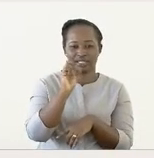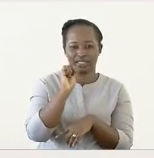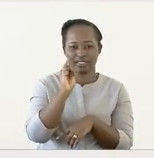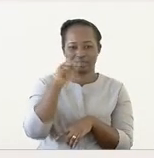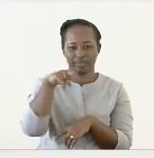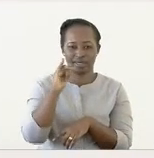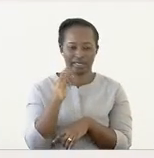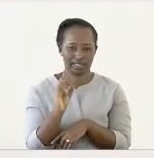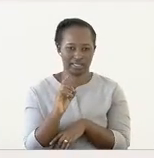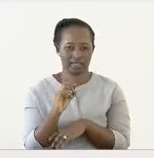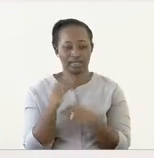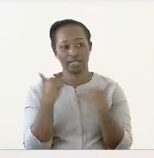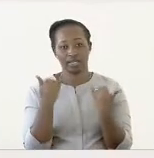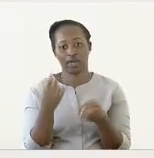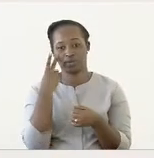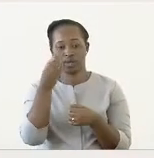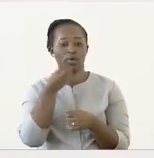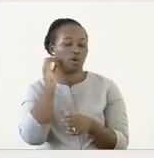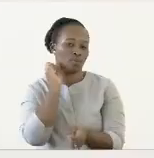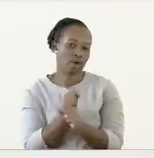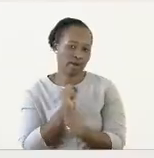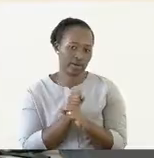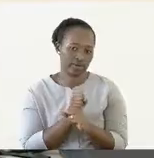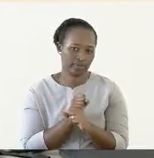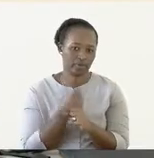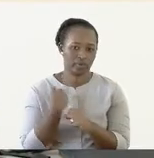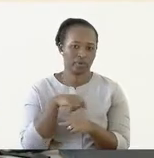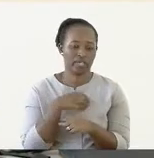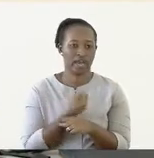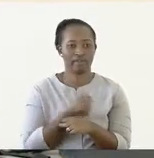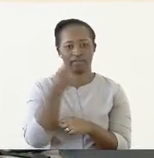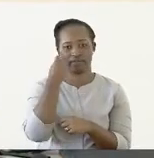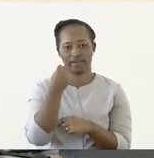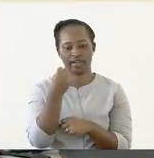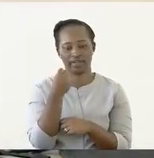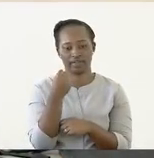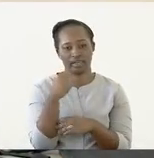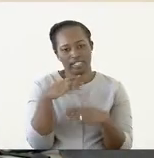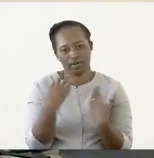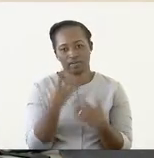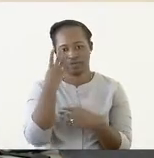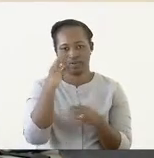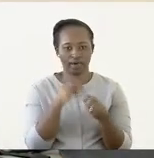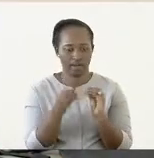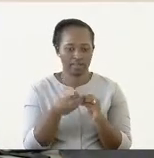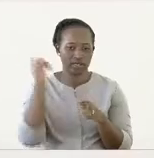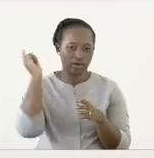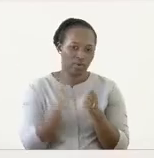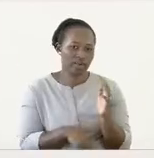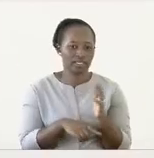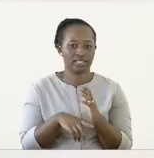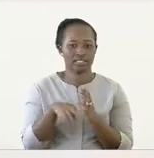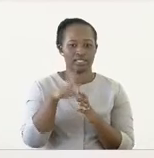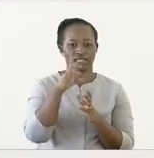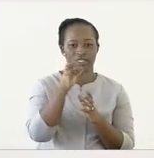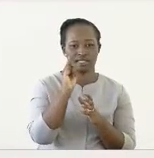insipidus. Let's go to the home assignment. We have almost like four numbers. What is the diuresis?